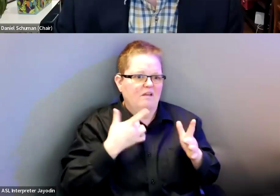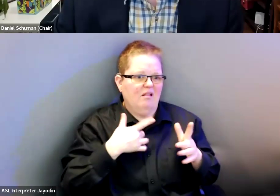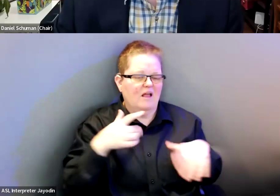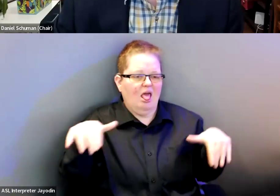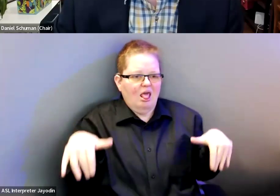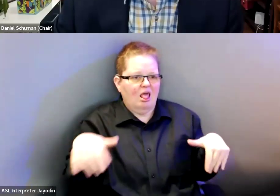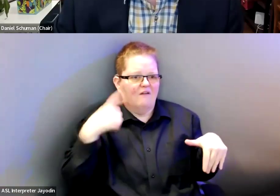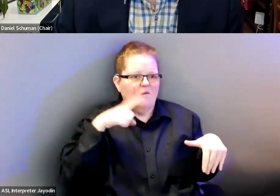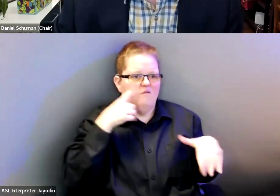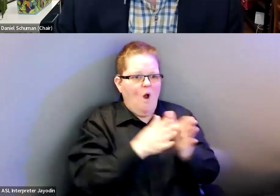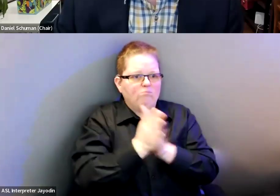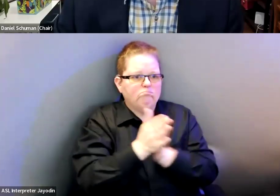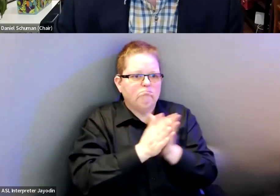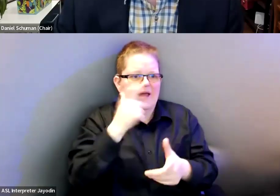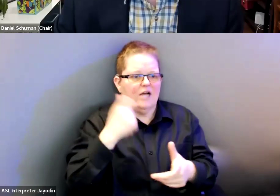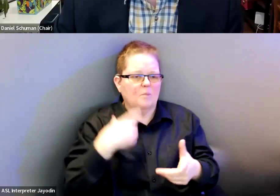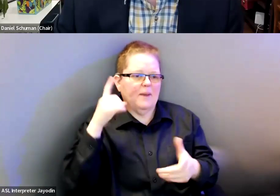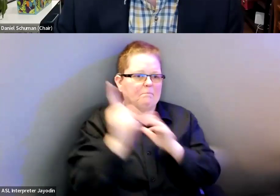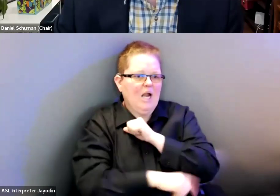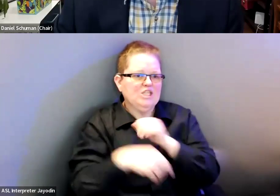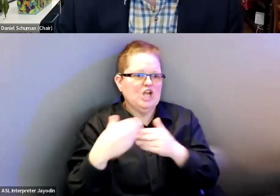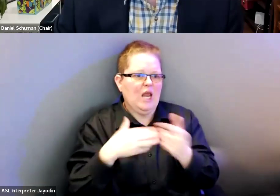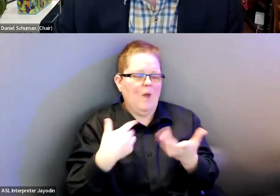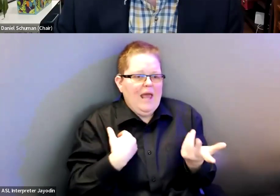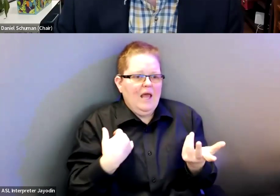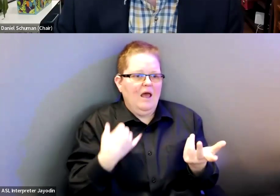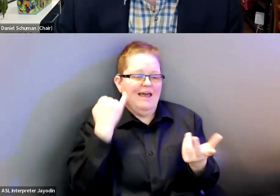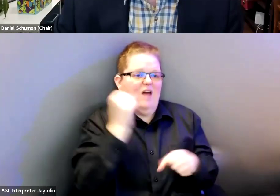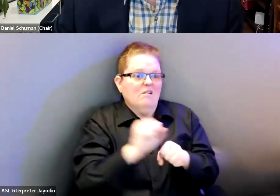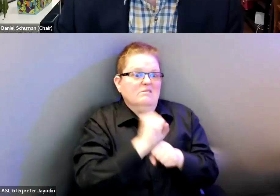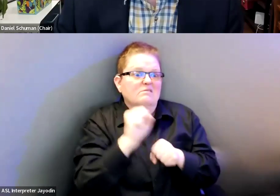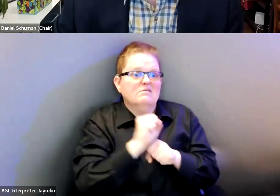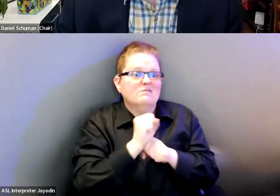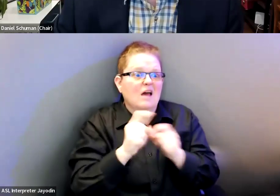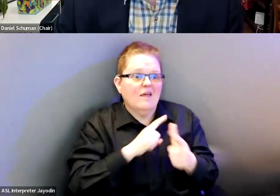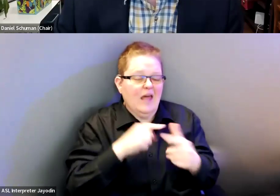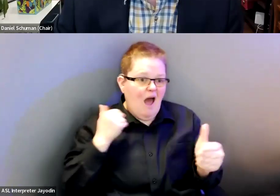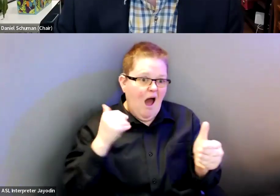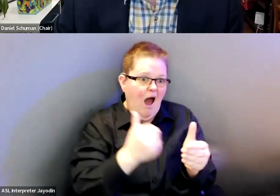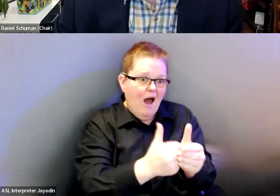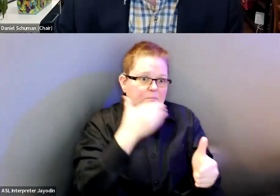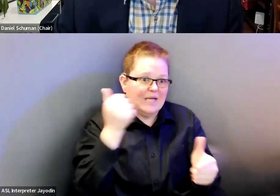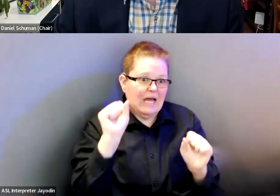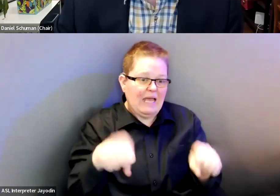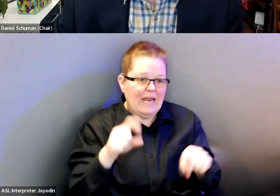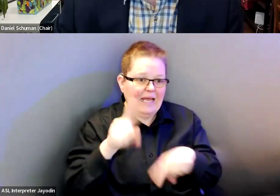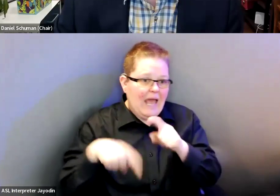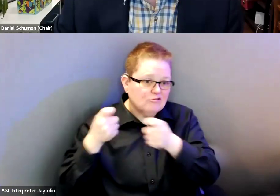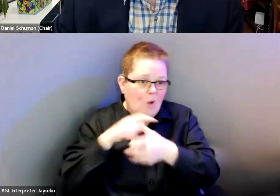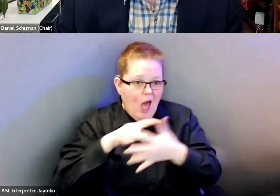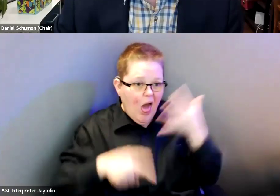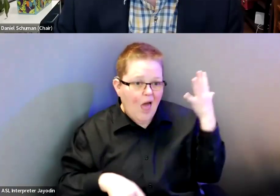Yeah. All right. I feel like based on the folks that have spoken up, the weight of the opinion is not with me on this